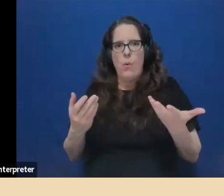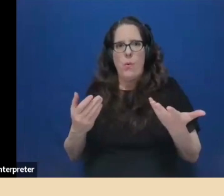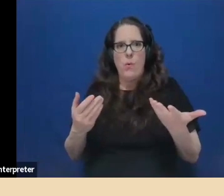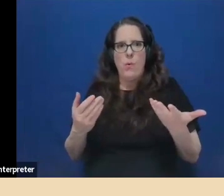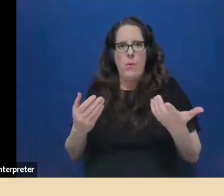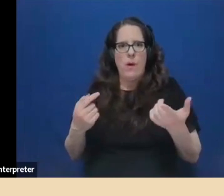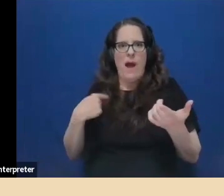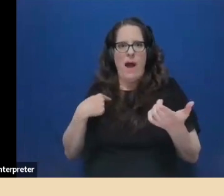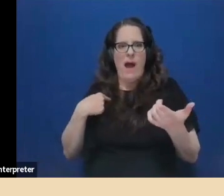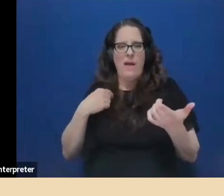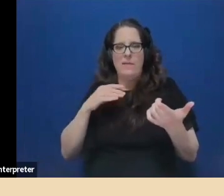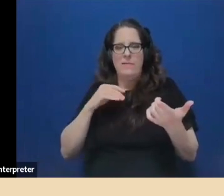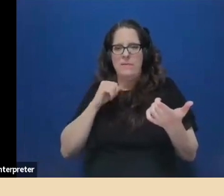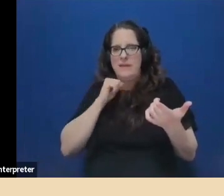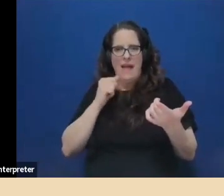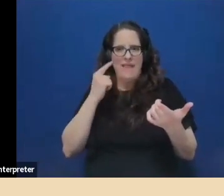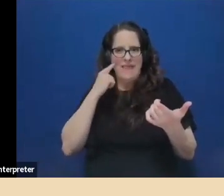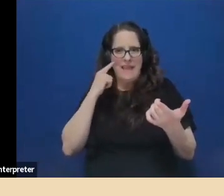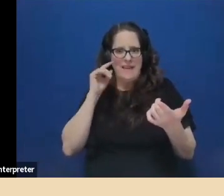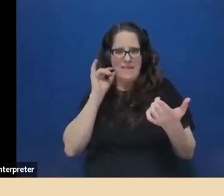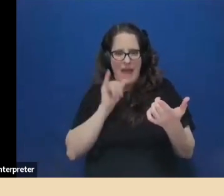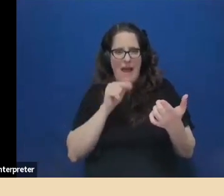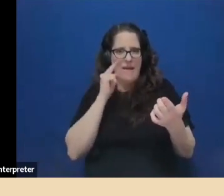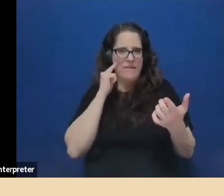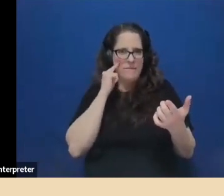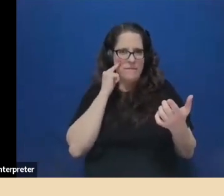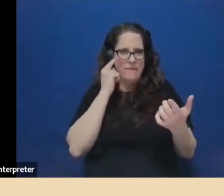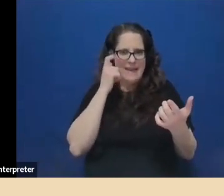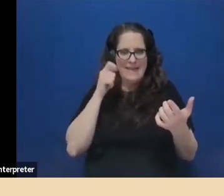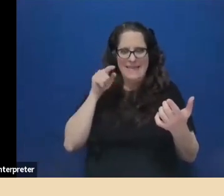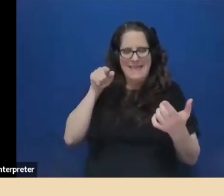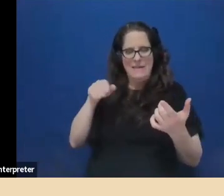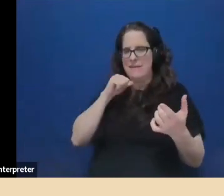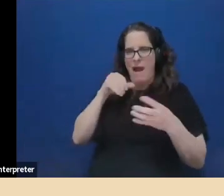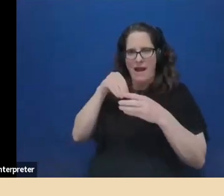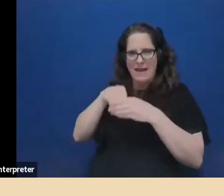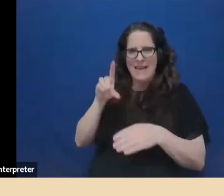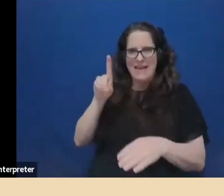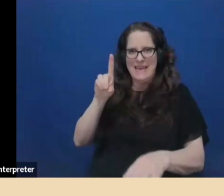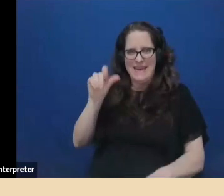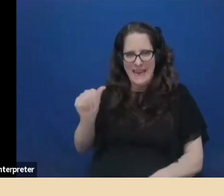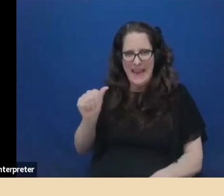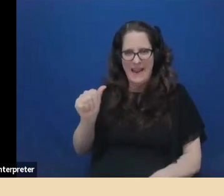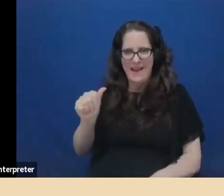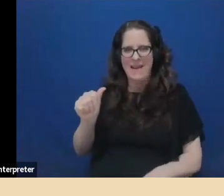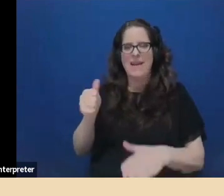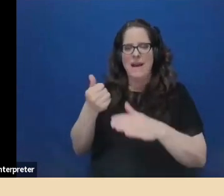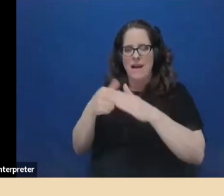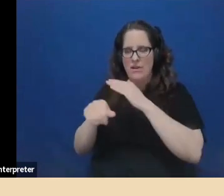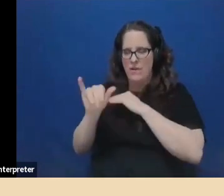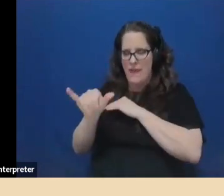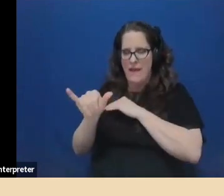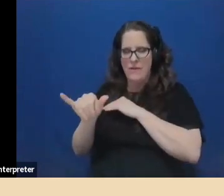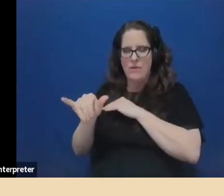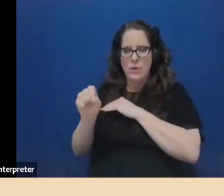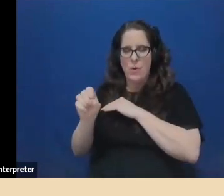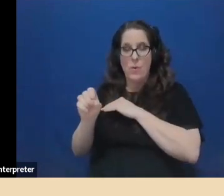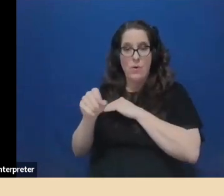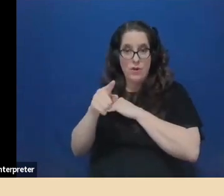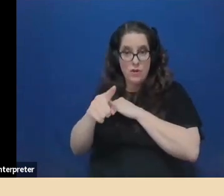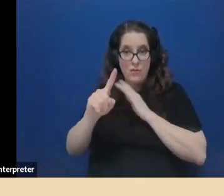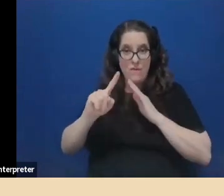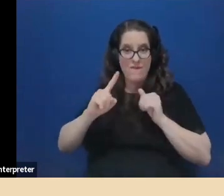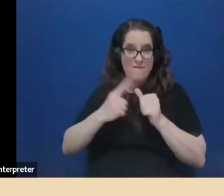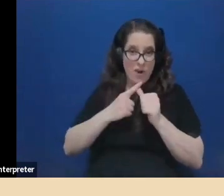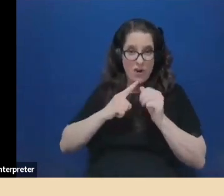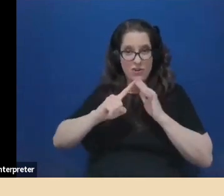to get that because he's not in the DDA family or services under that umbrella. And when you first started out, I thought